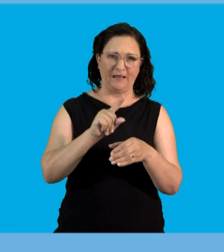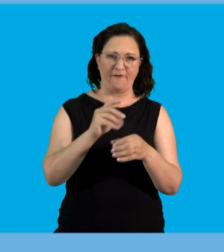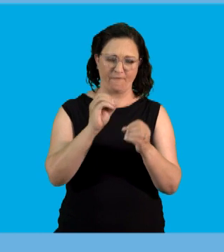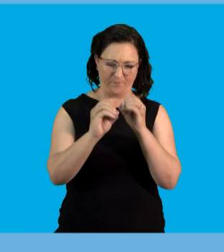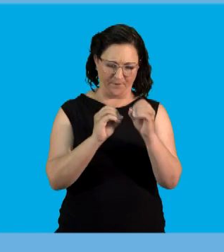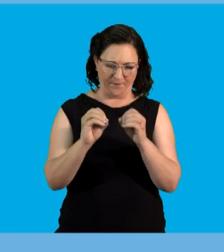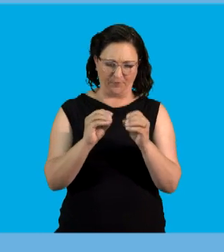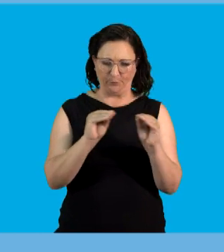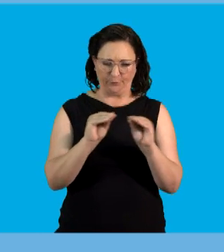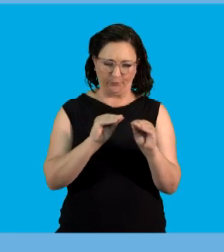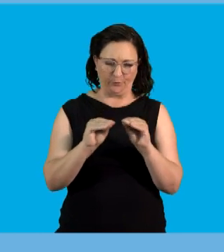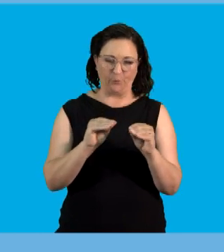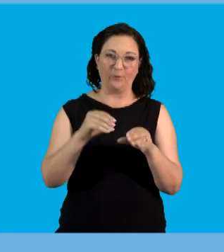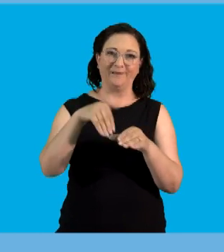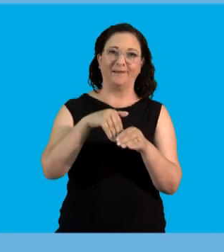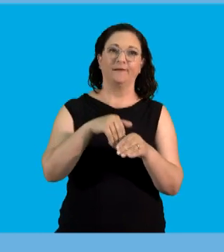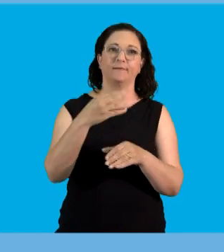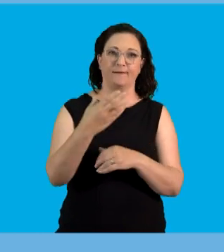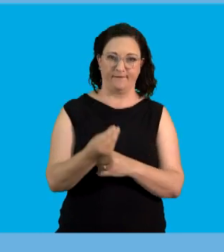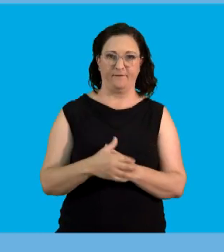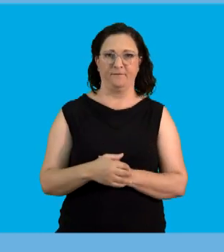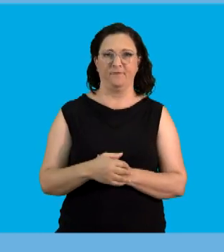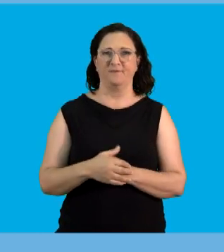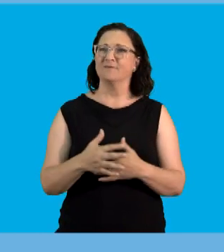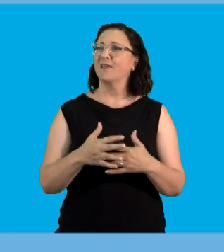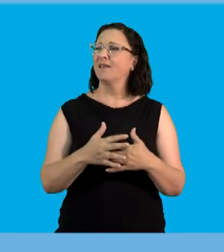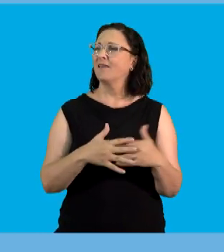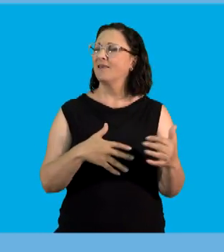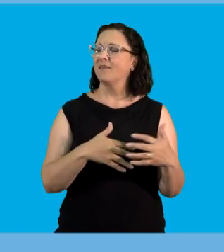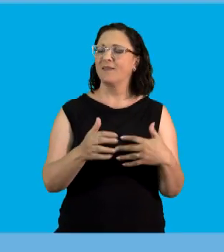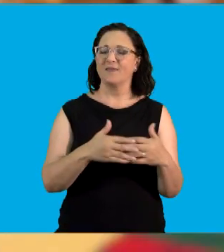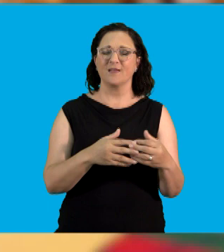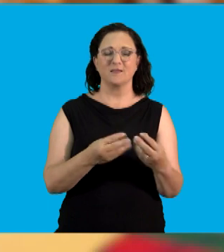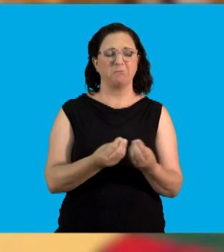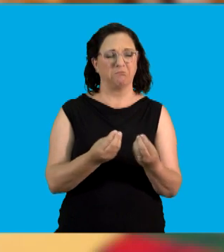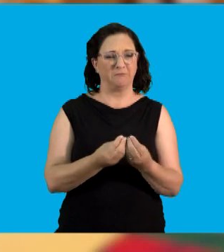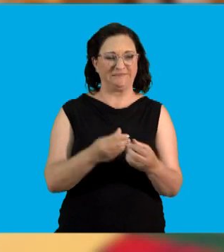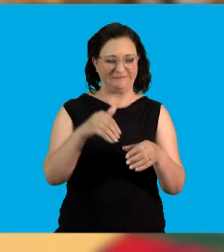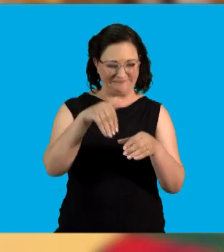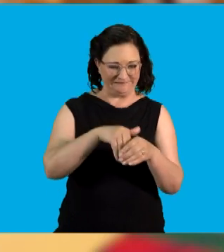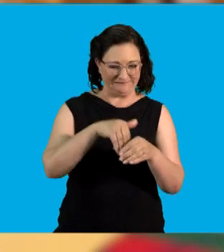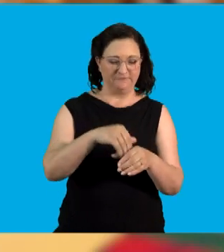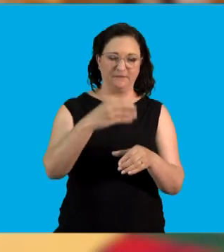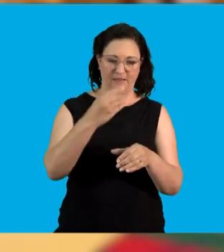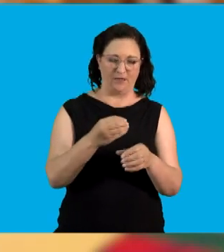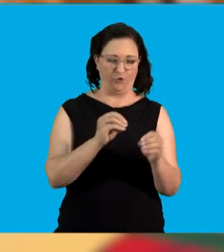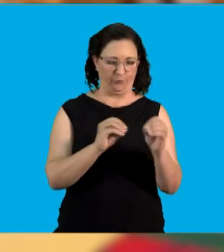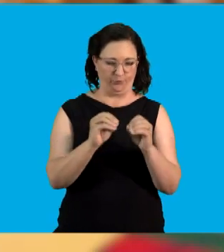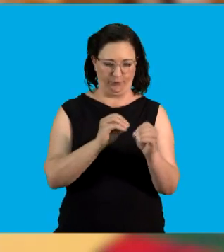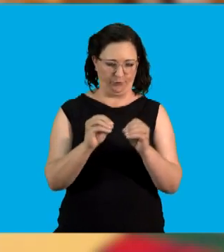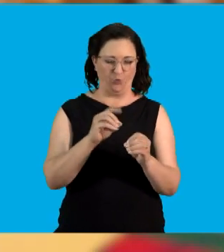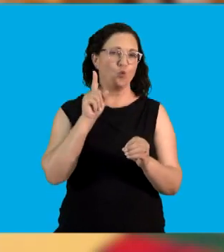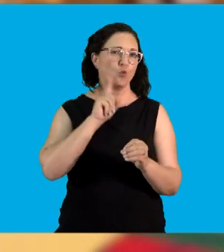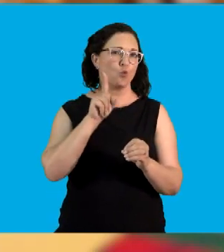are moving constantly. So every matter that we can see is made up of particles, and those particles are